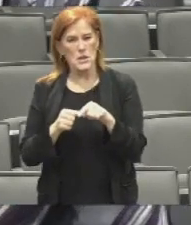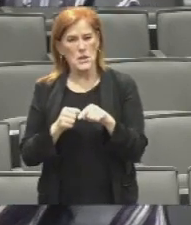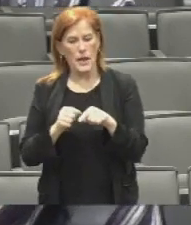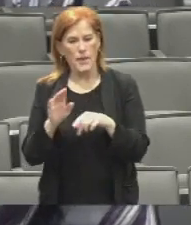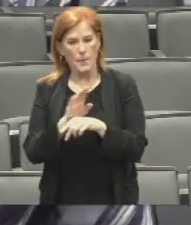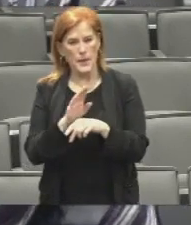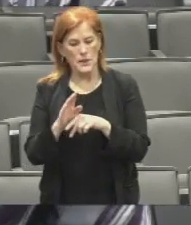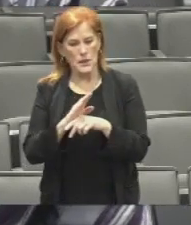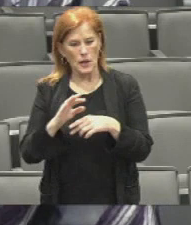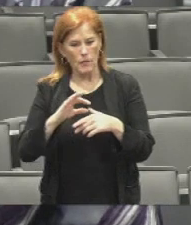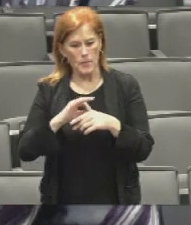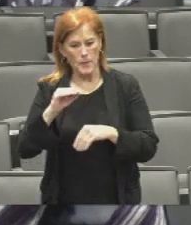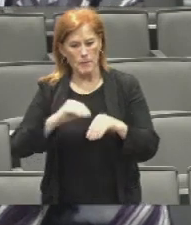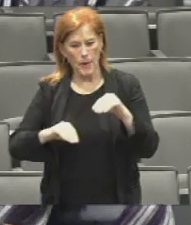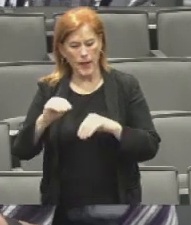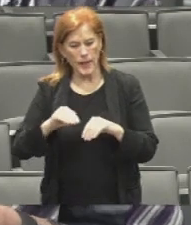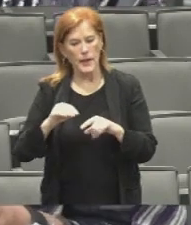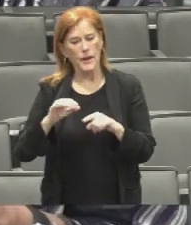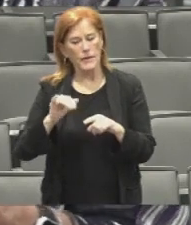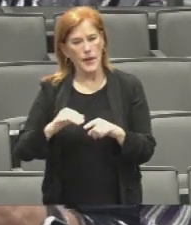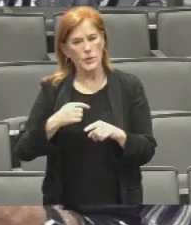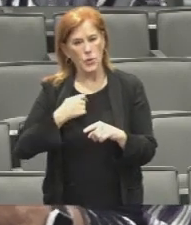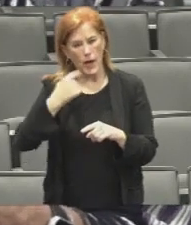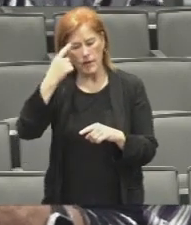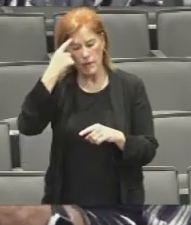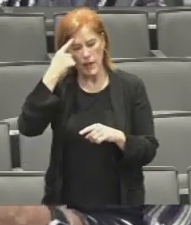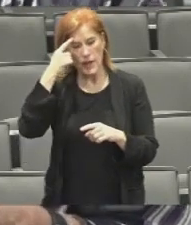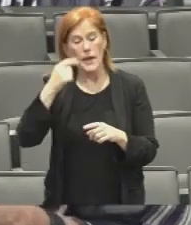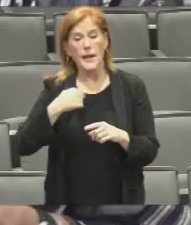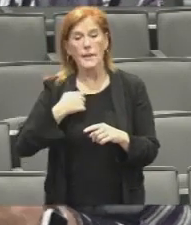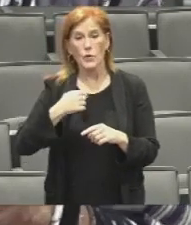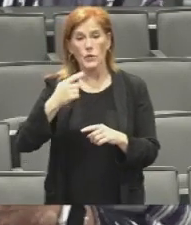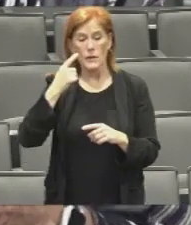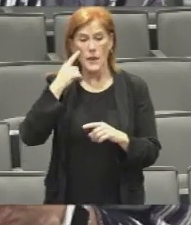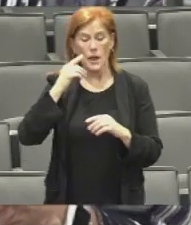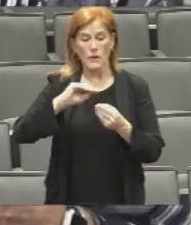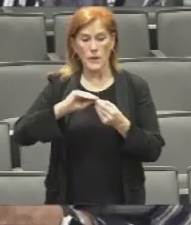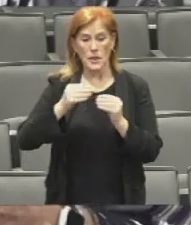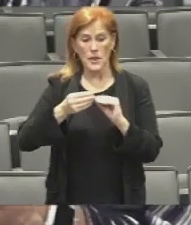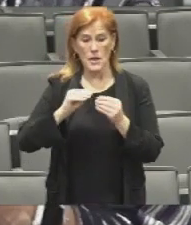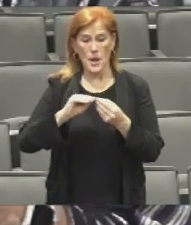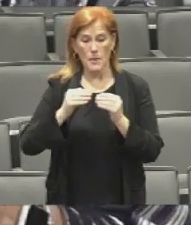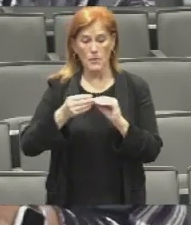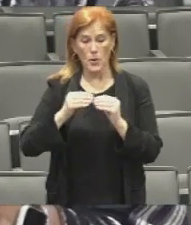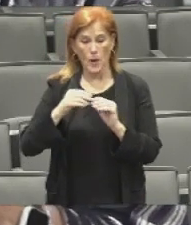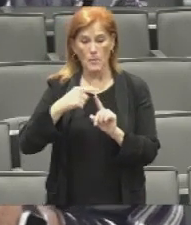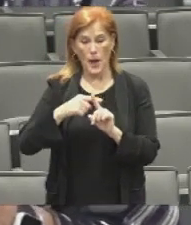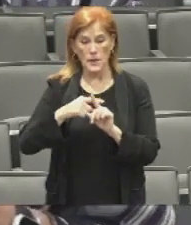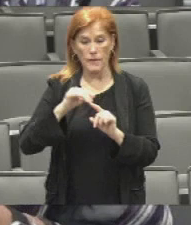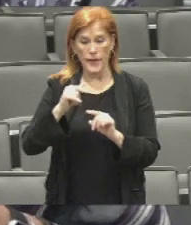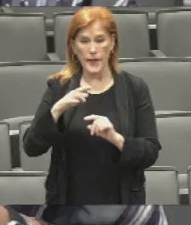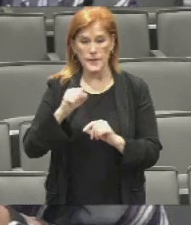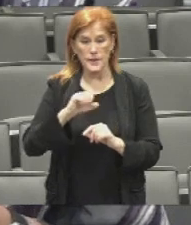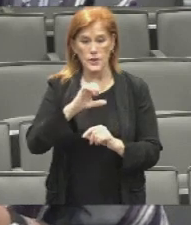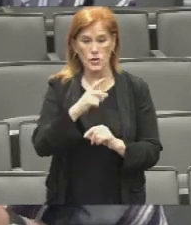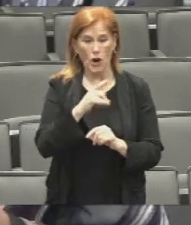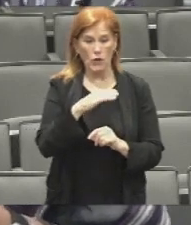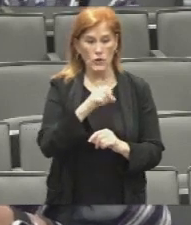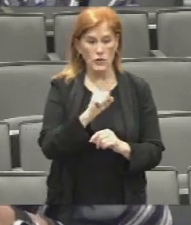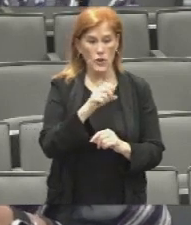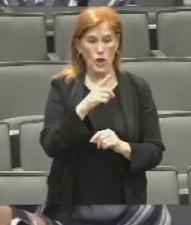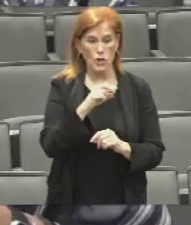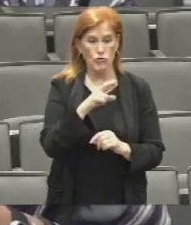that is kind of where I am thinking of, because if you look at the positivity rate that Charles Drew has and that One World